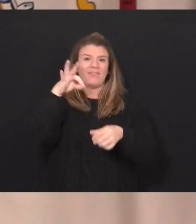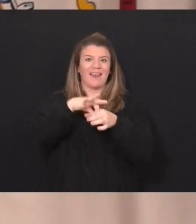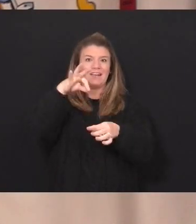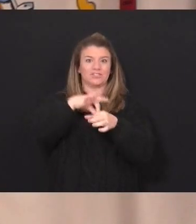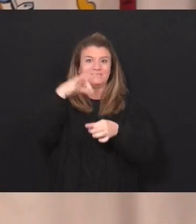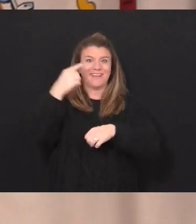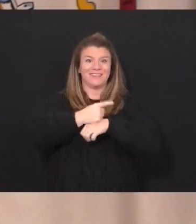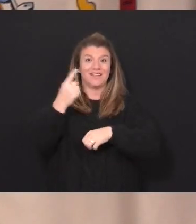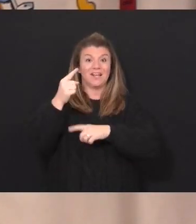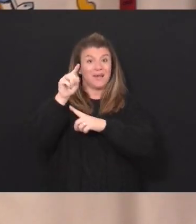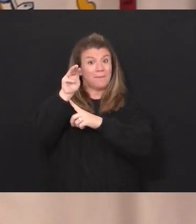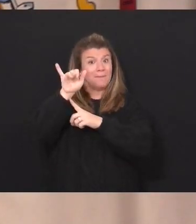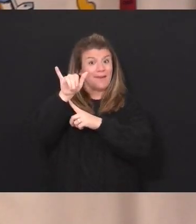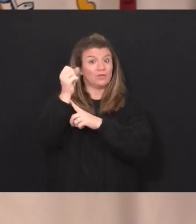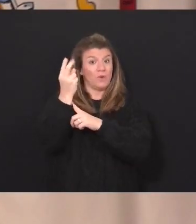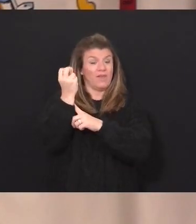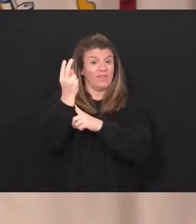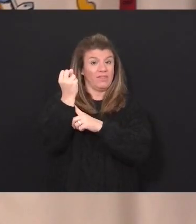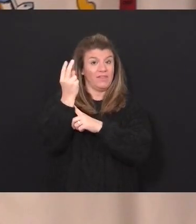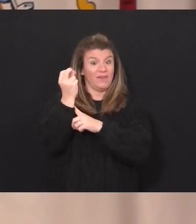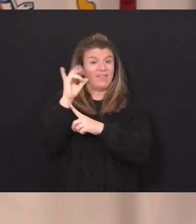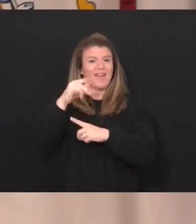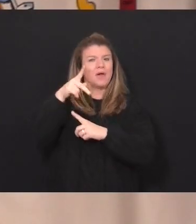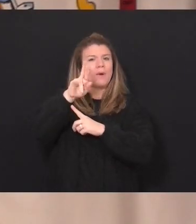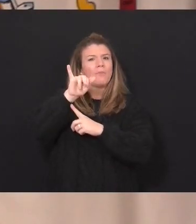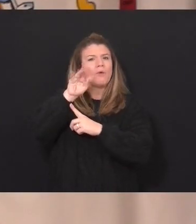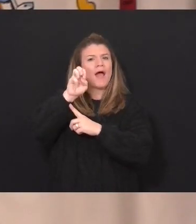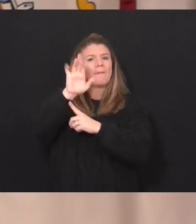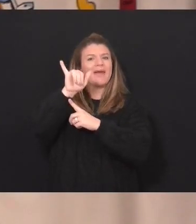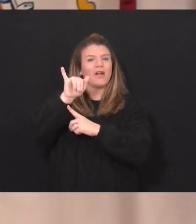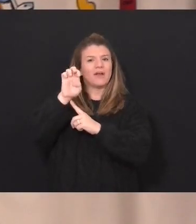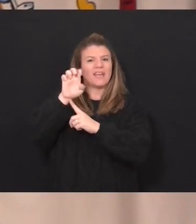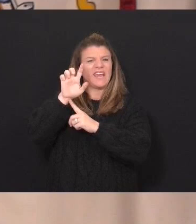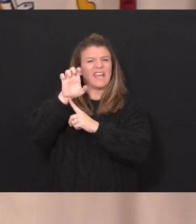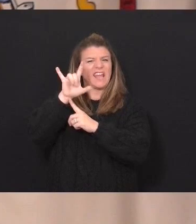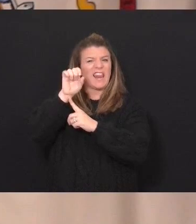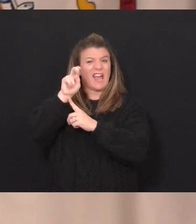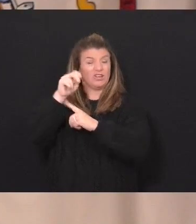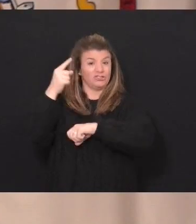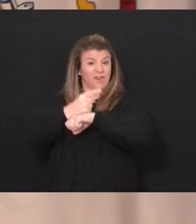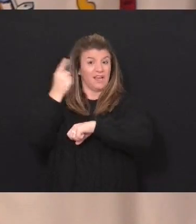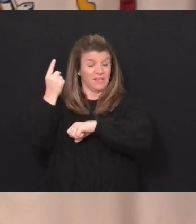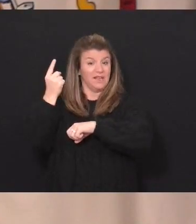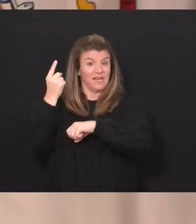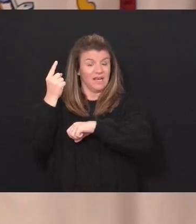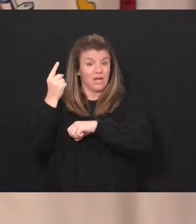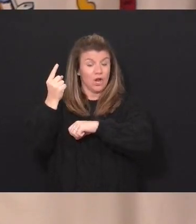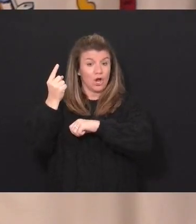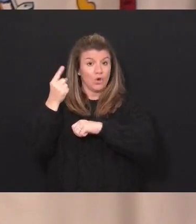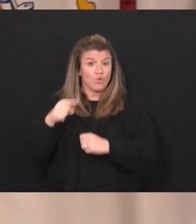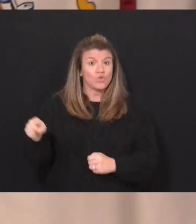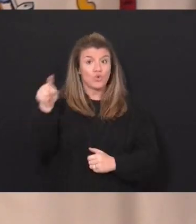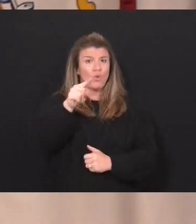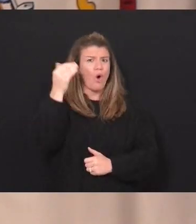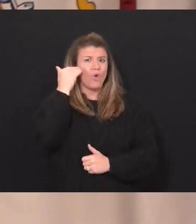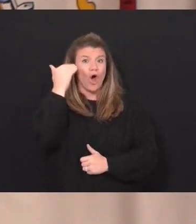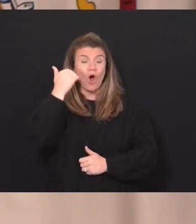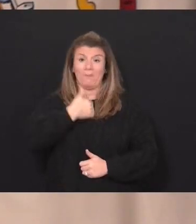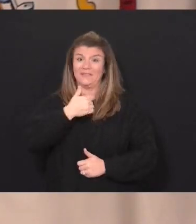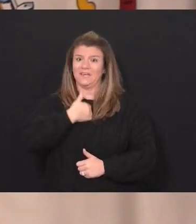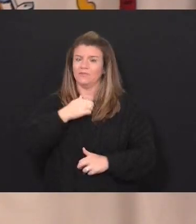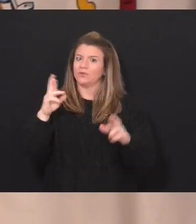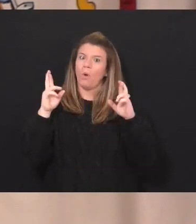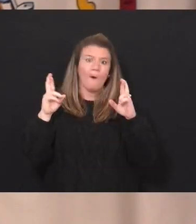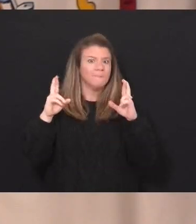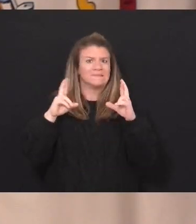on May the 12th. All of you know that I was absolutely hopeful and very